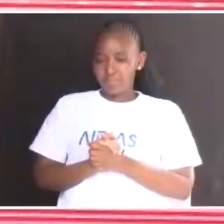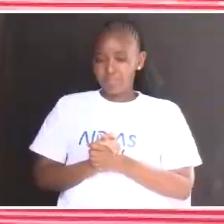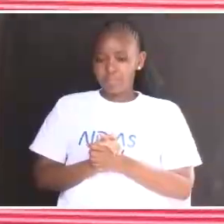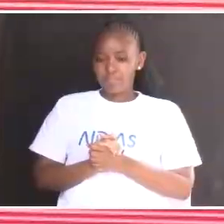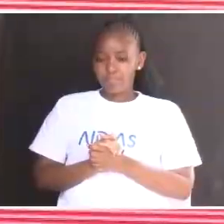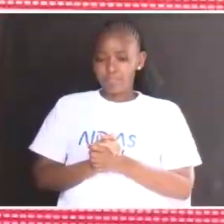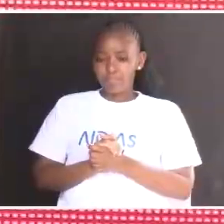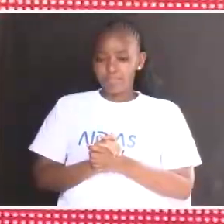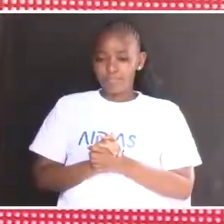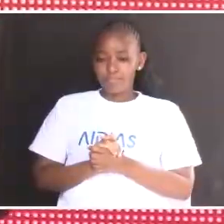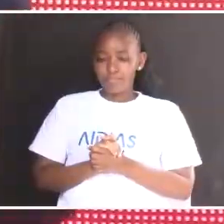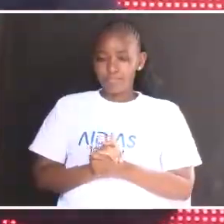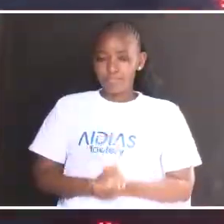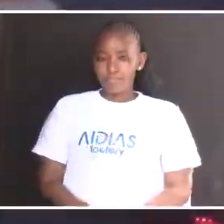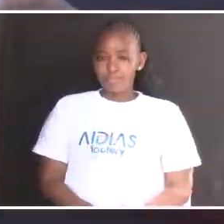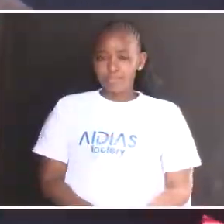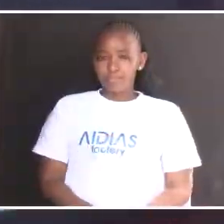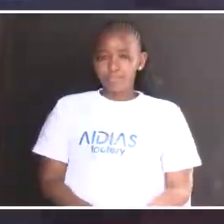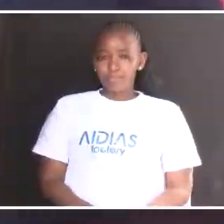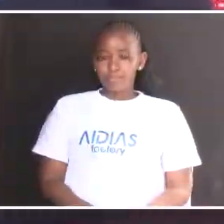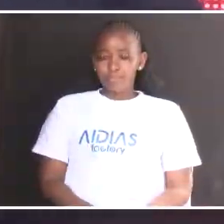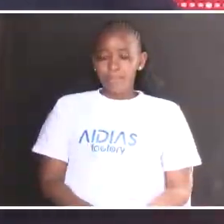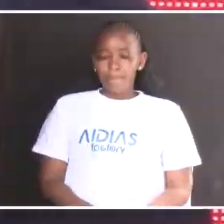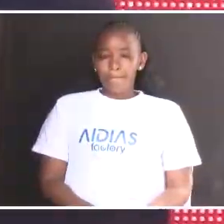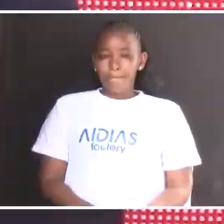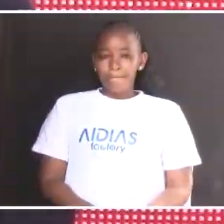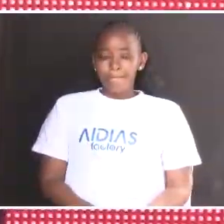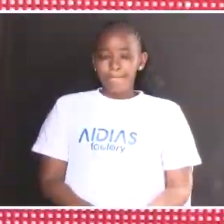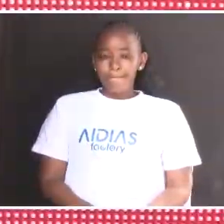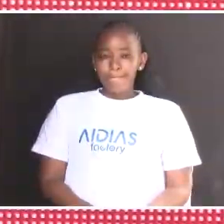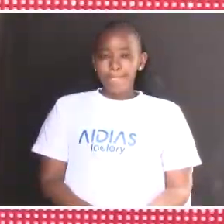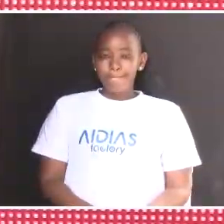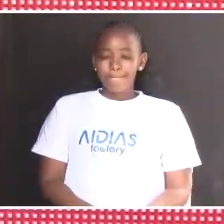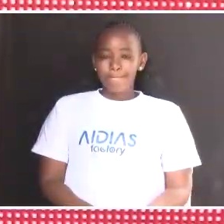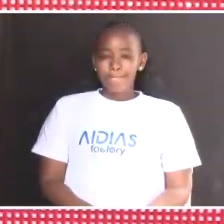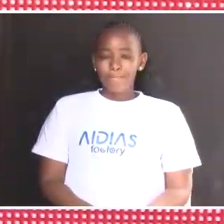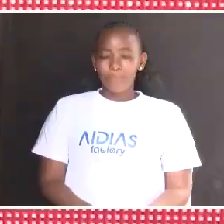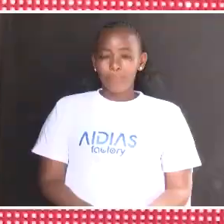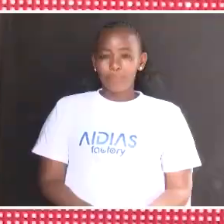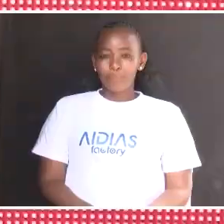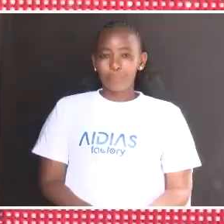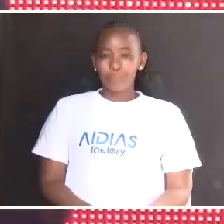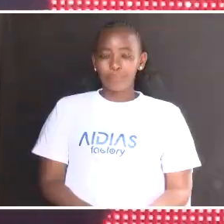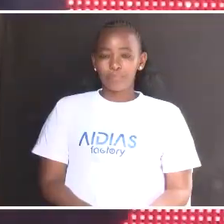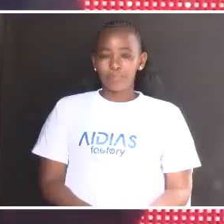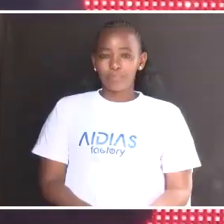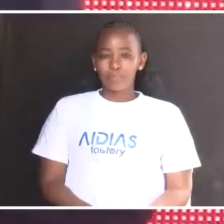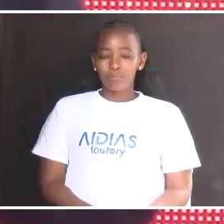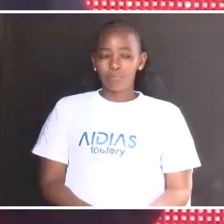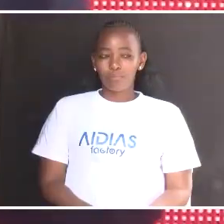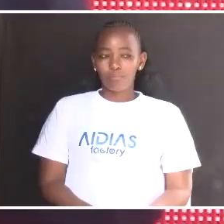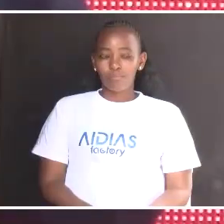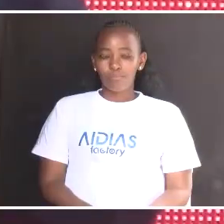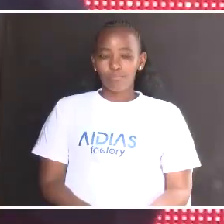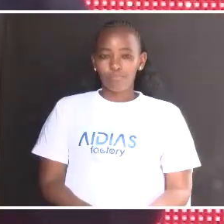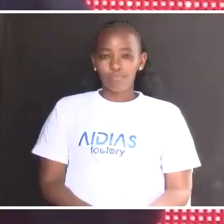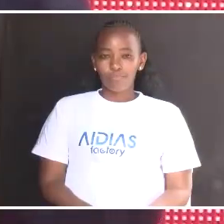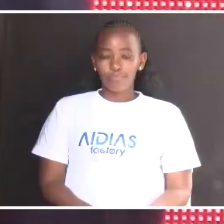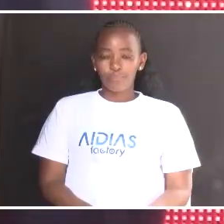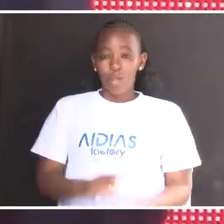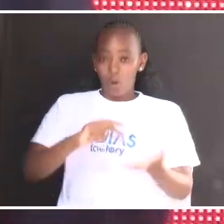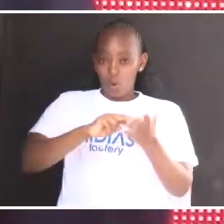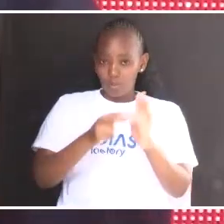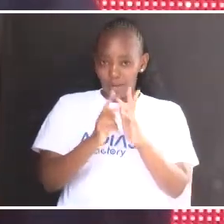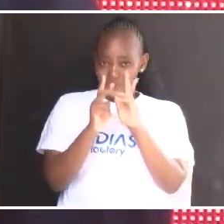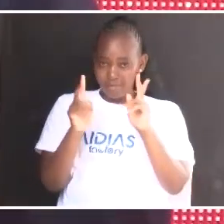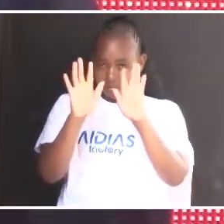Okay, I thought I had put it in my pocket where we come from. It's possible. Now, so contracts are